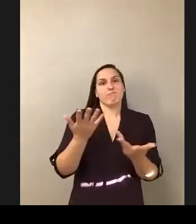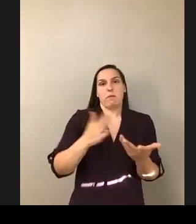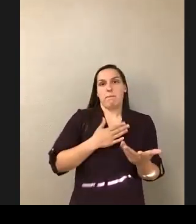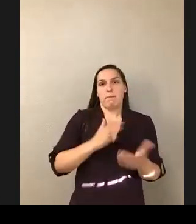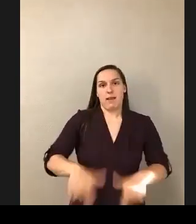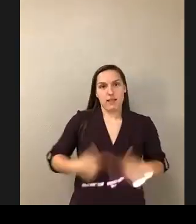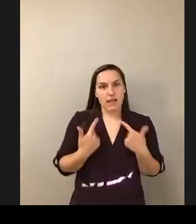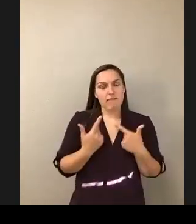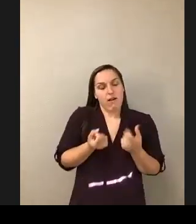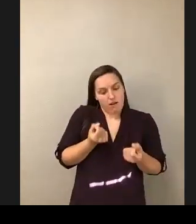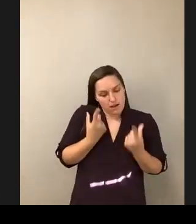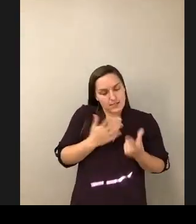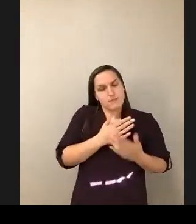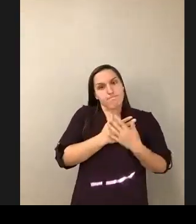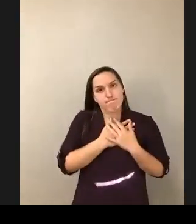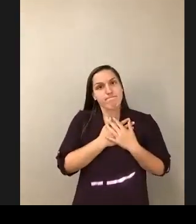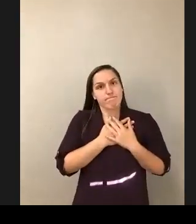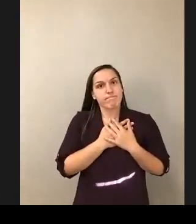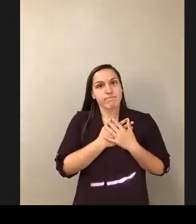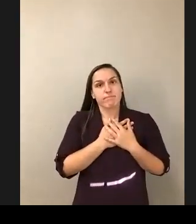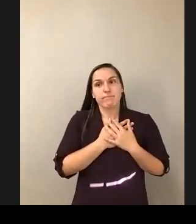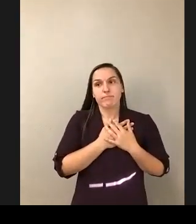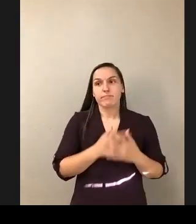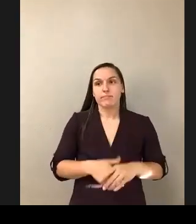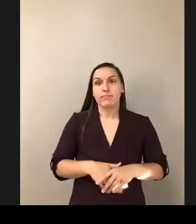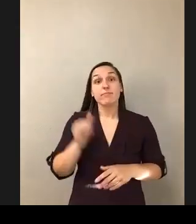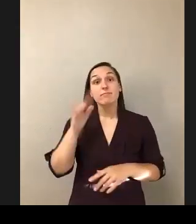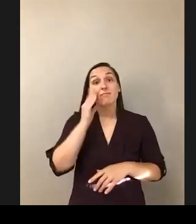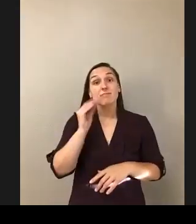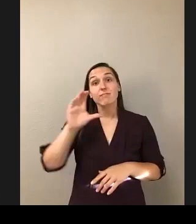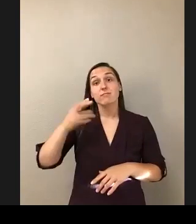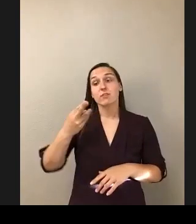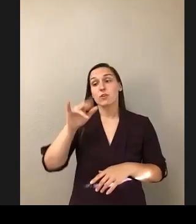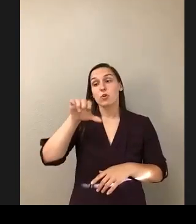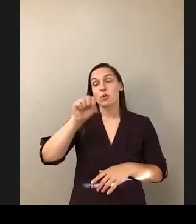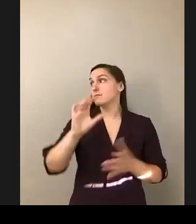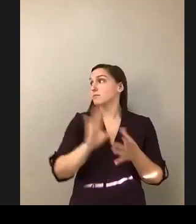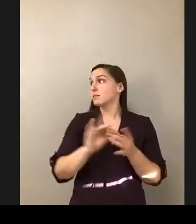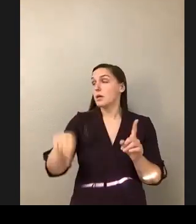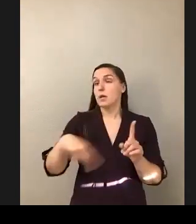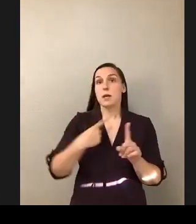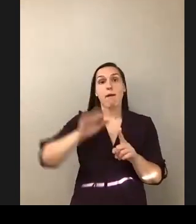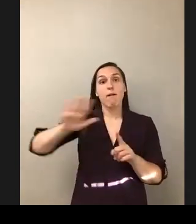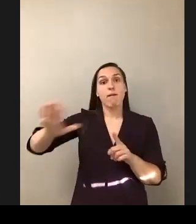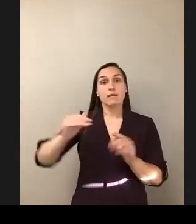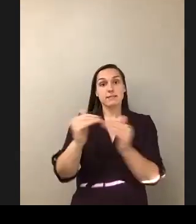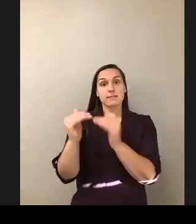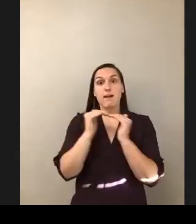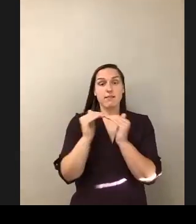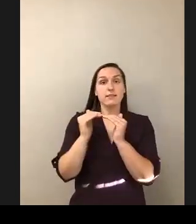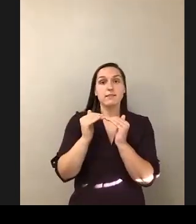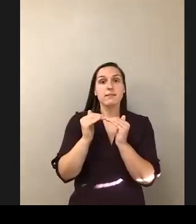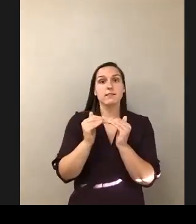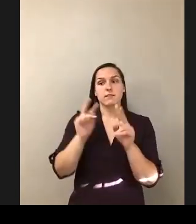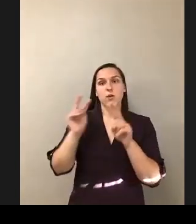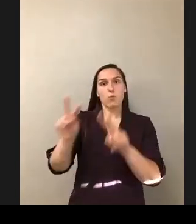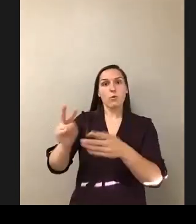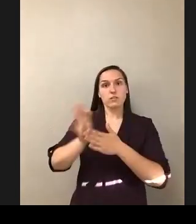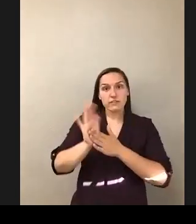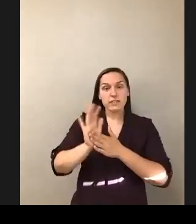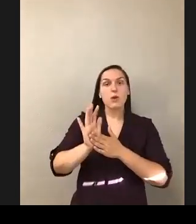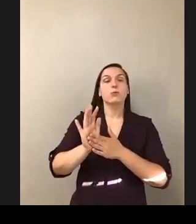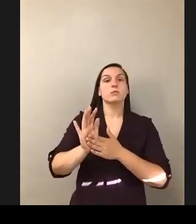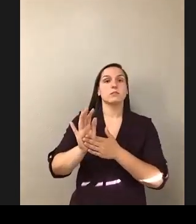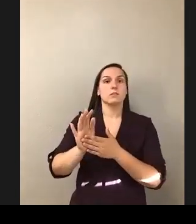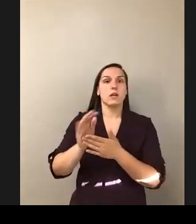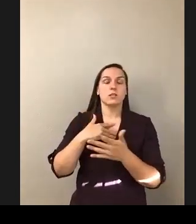near and dear to my heart. The experience that Chris was saying about his colleague, when I watch these videos of George Floyd, I just relive it.